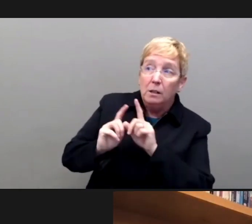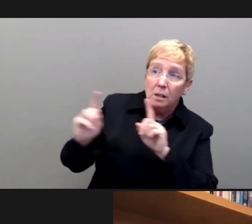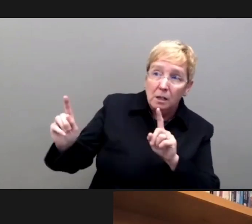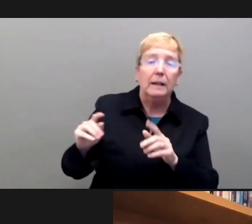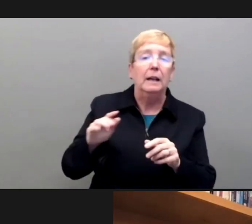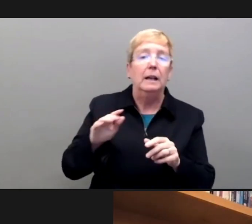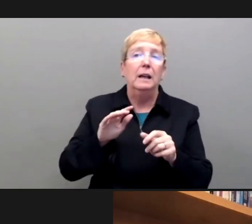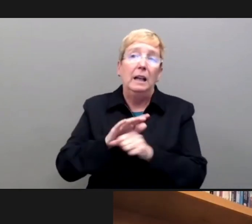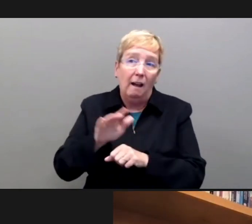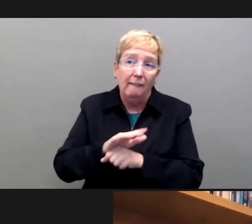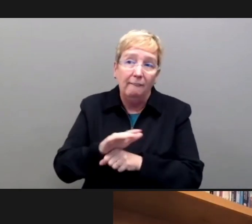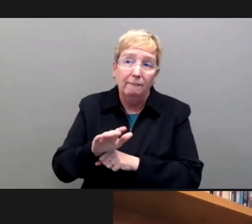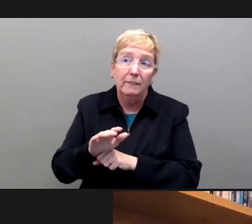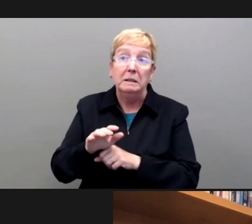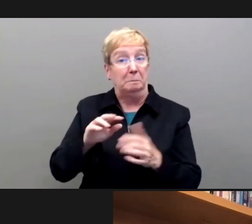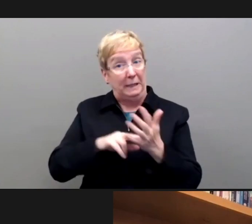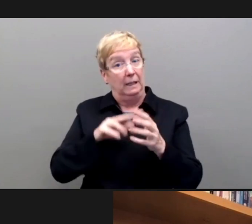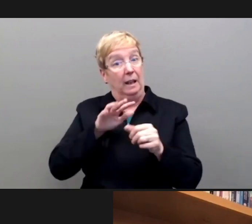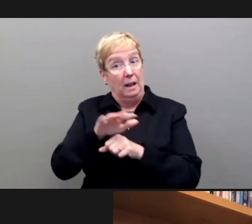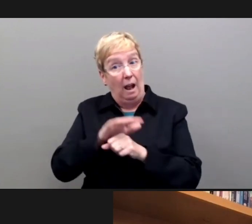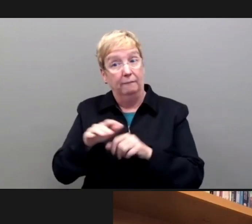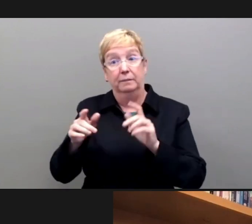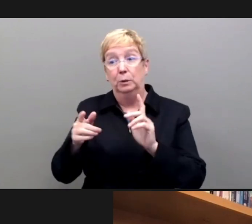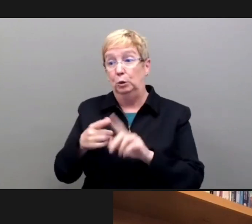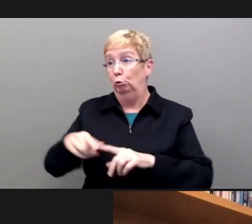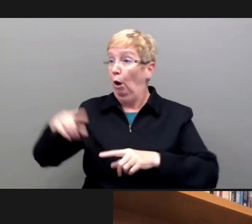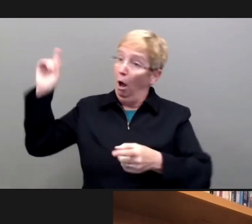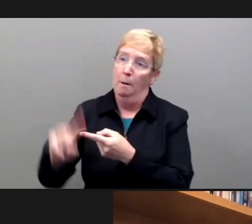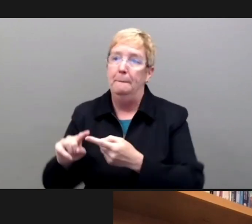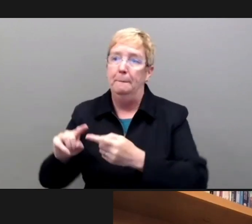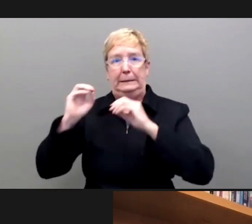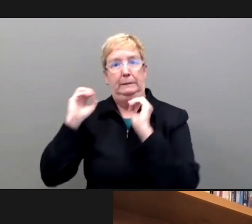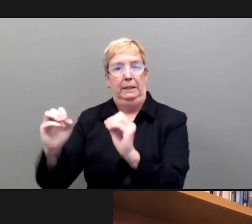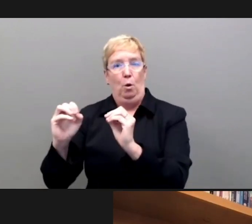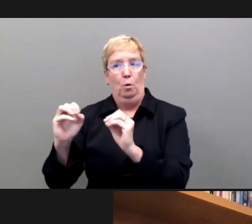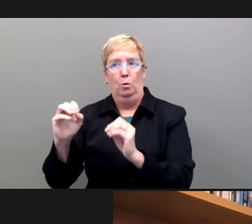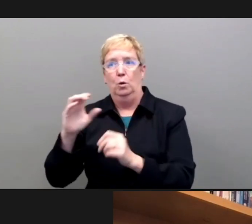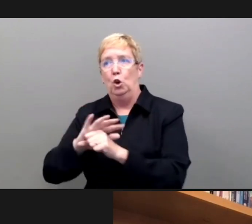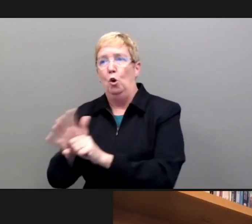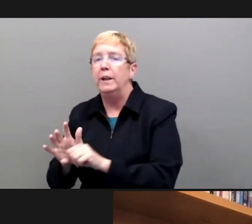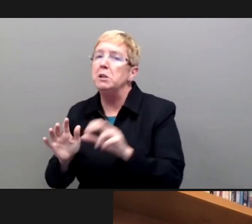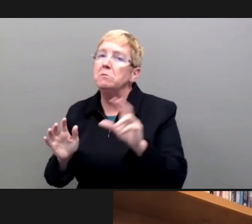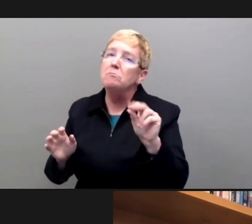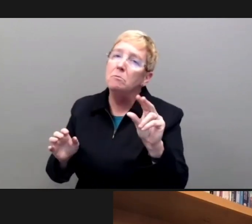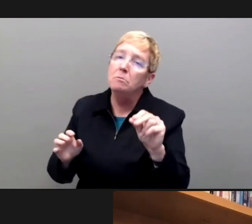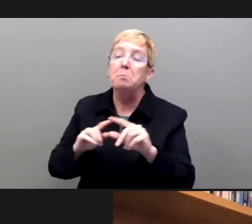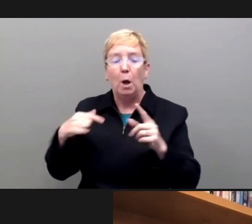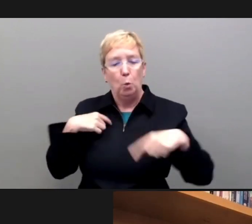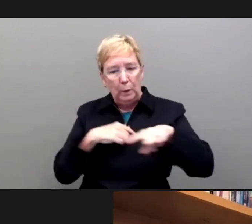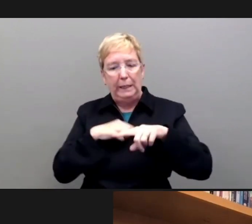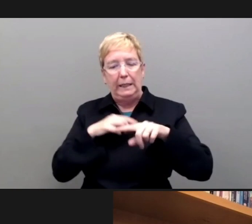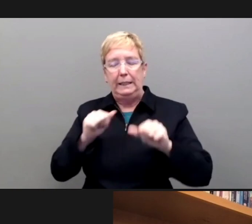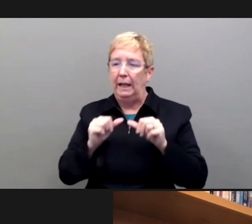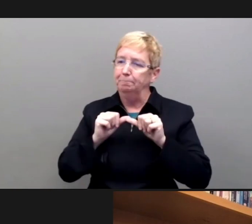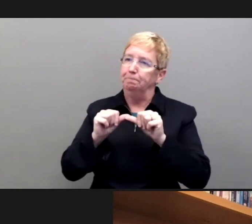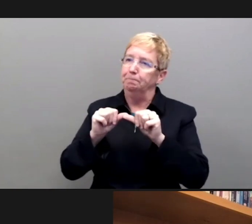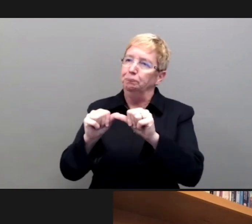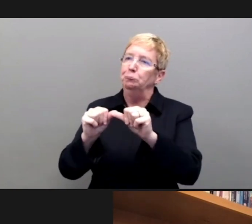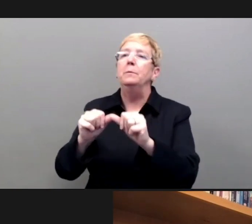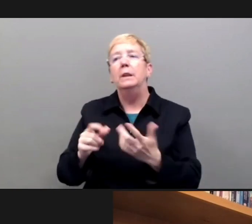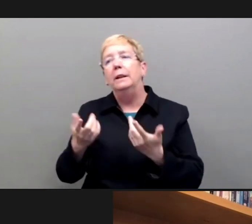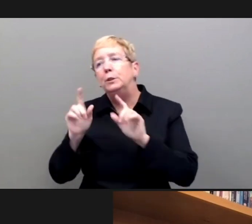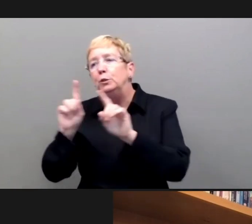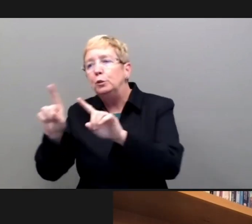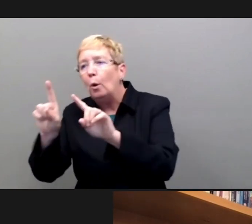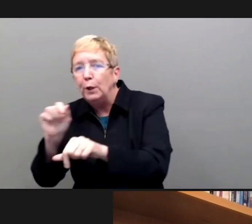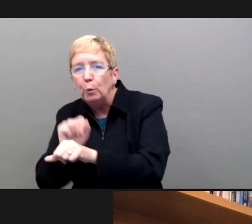enough to eradicate COVID, but it puts us on a path, I think, where we can continue to go to work,